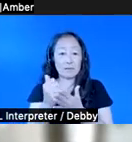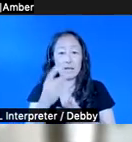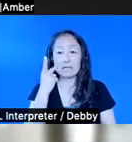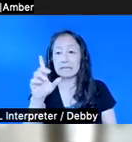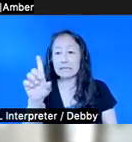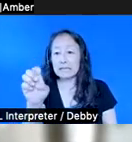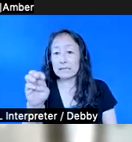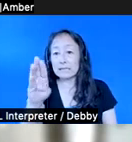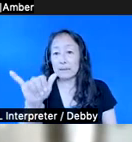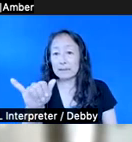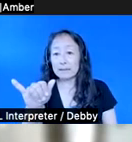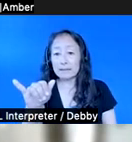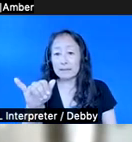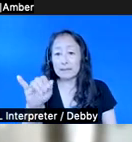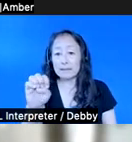hand.